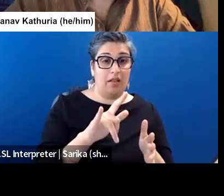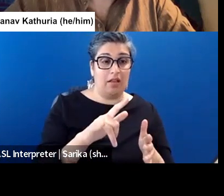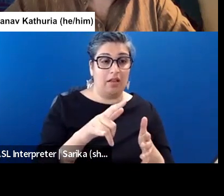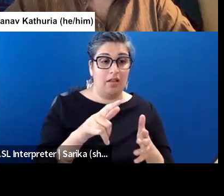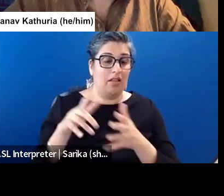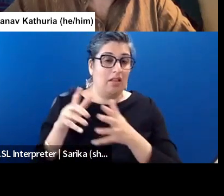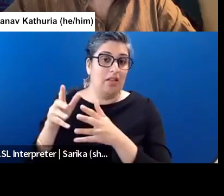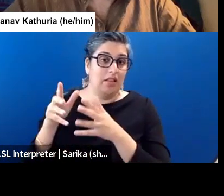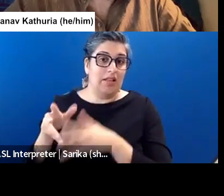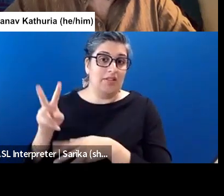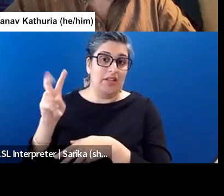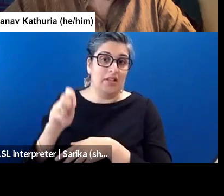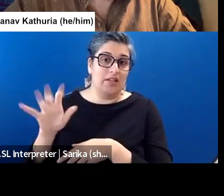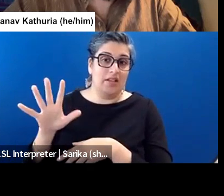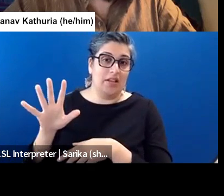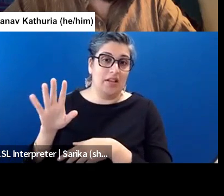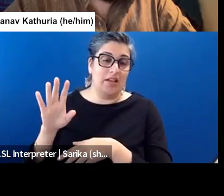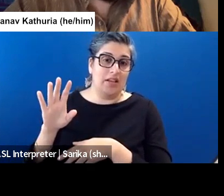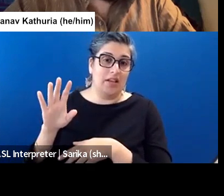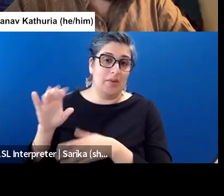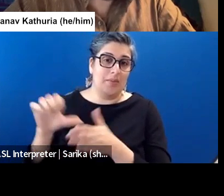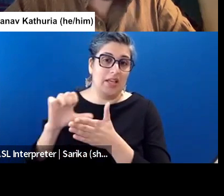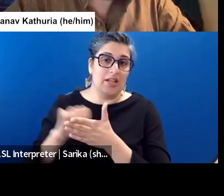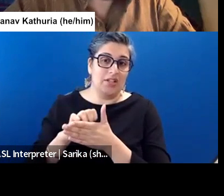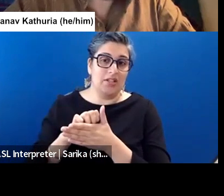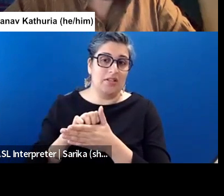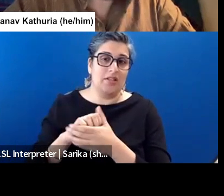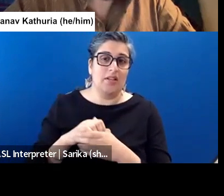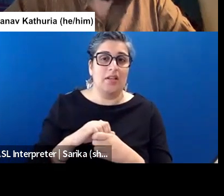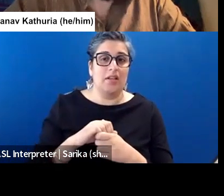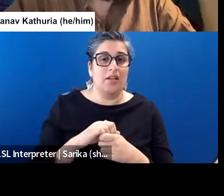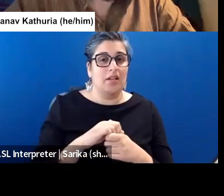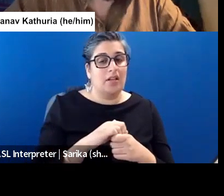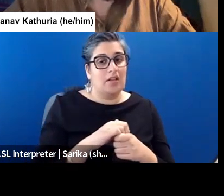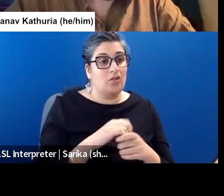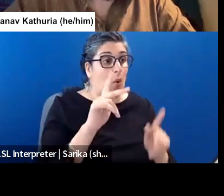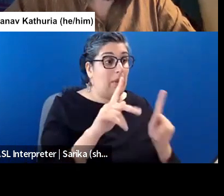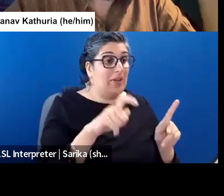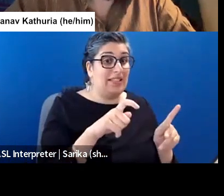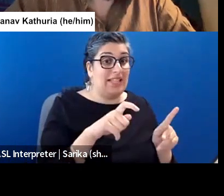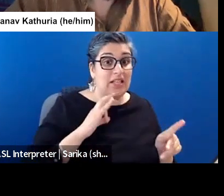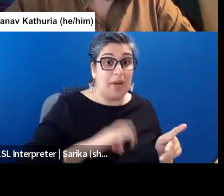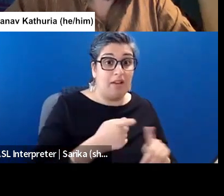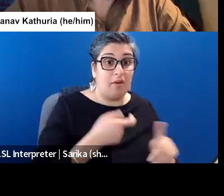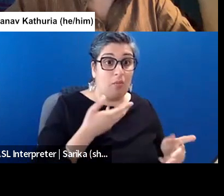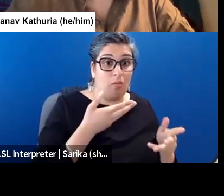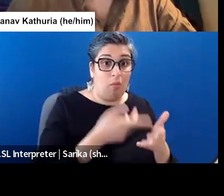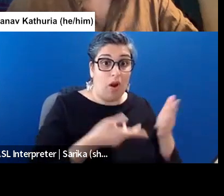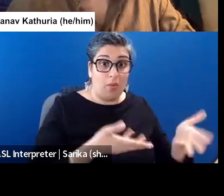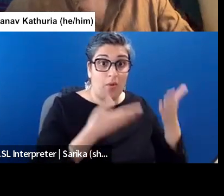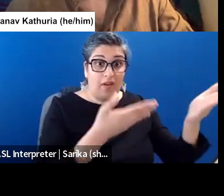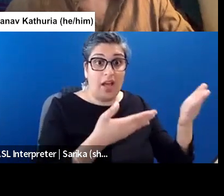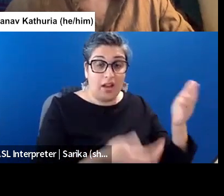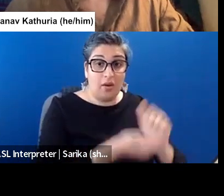2.5 pages of carve-outs, which the people who needed to benefit from what it was providing most,